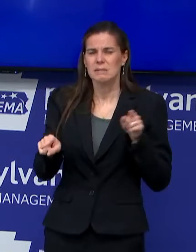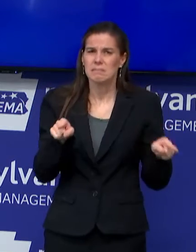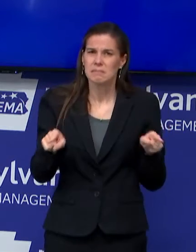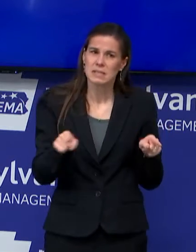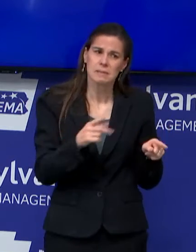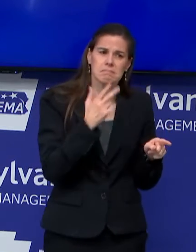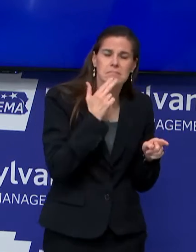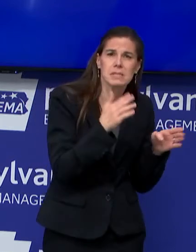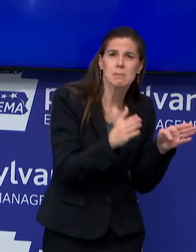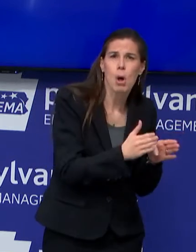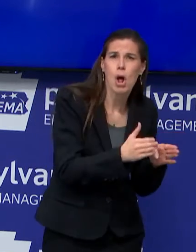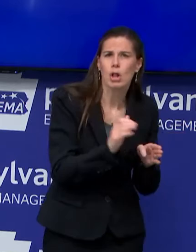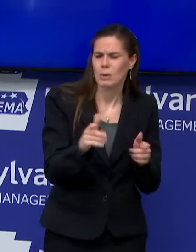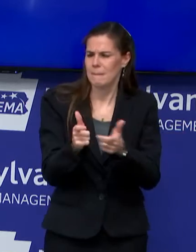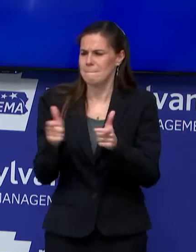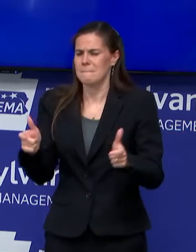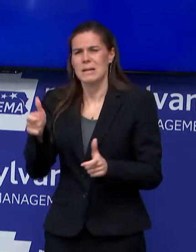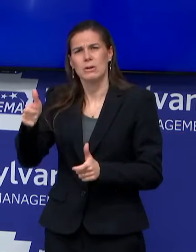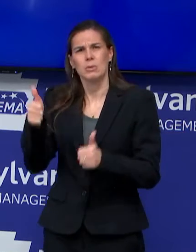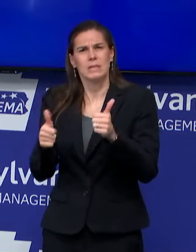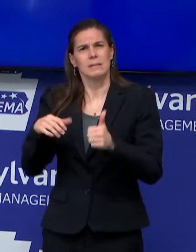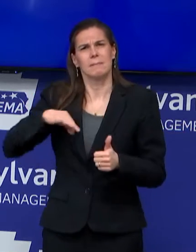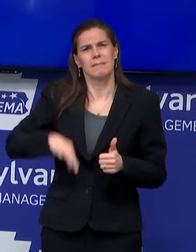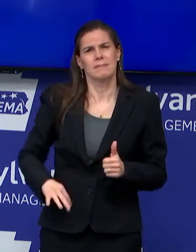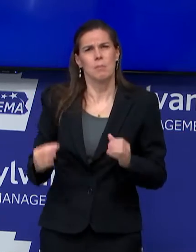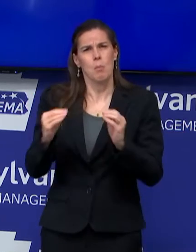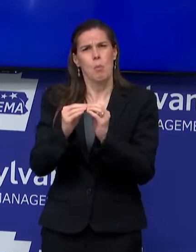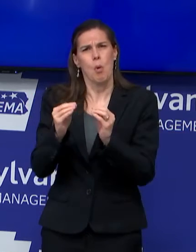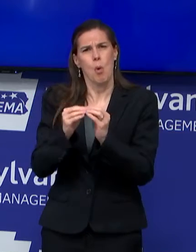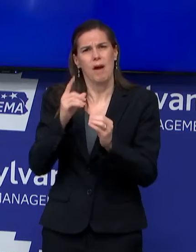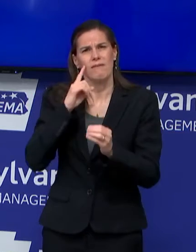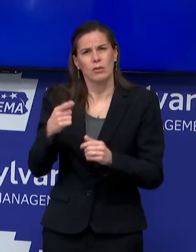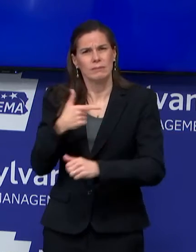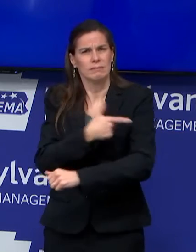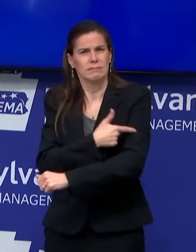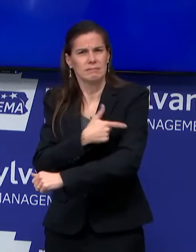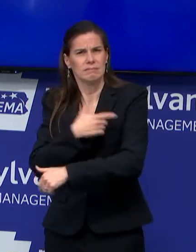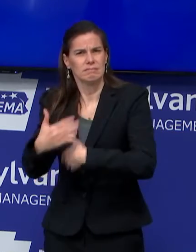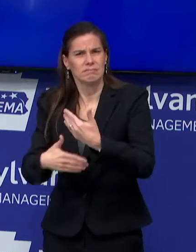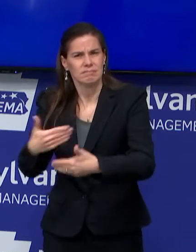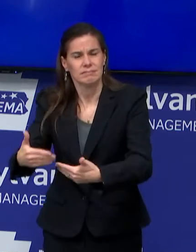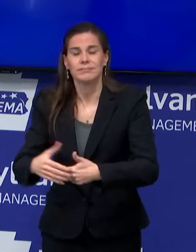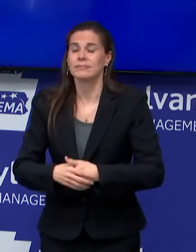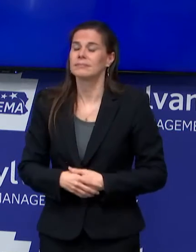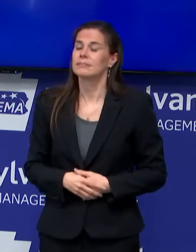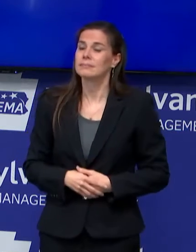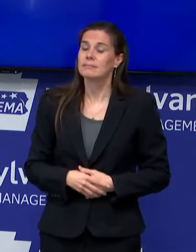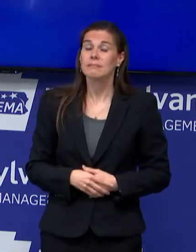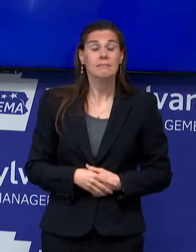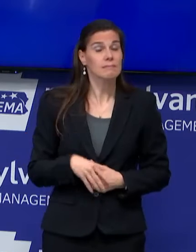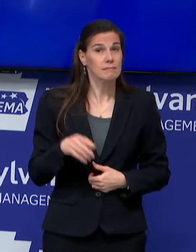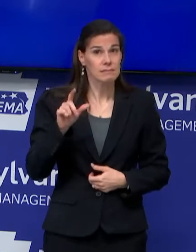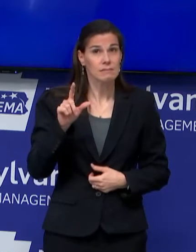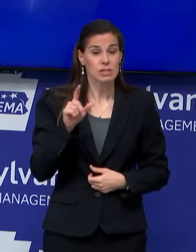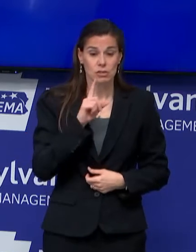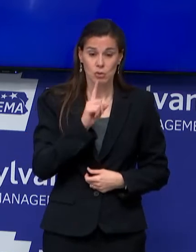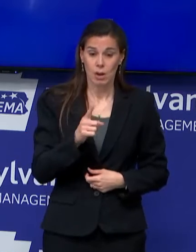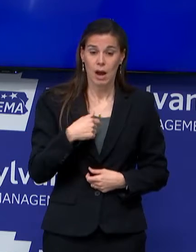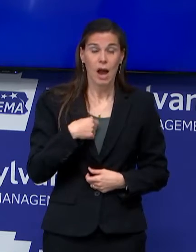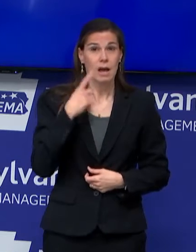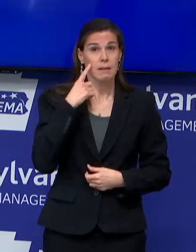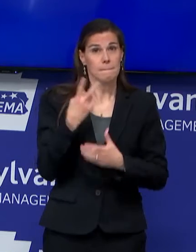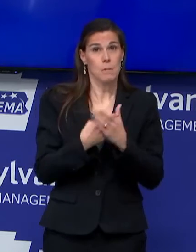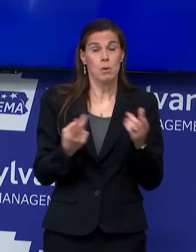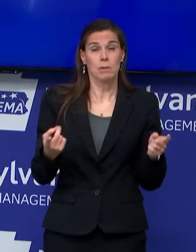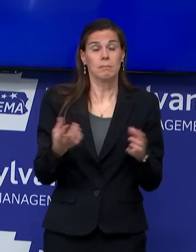is more beneficial right now to getting this? So I think that both are beneficial. I think our partnerships with our